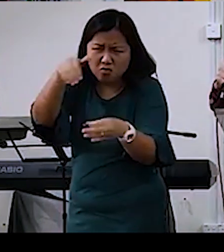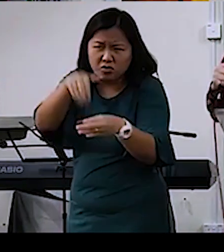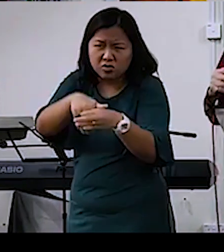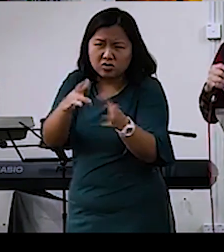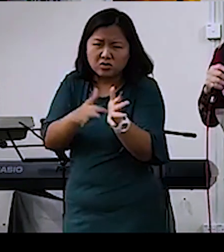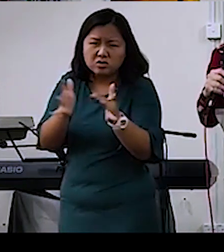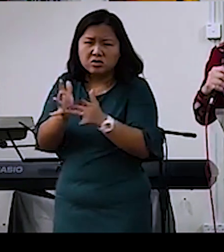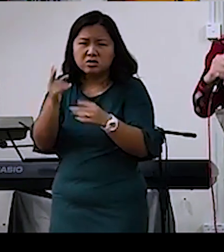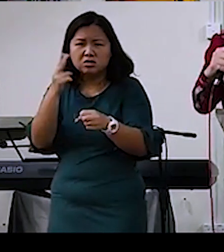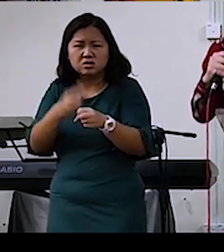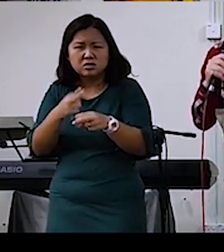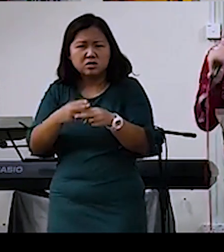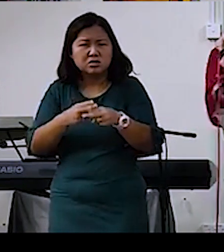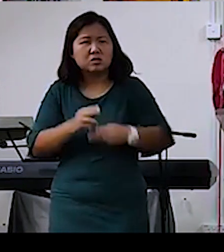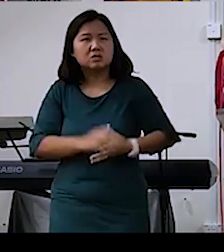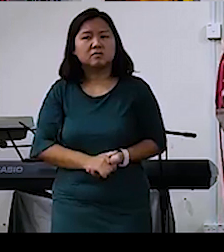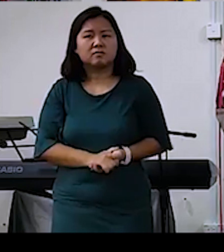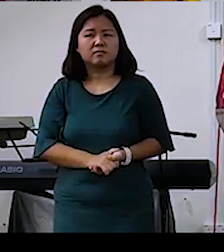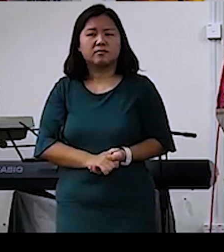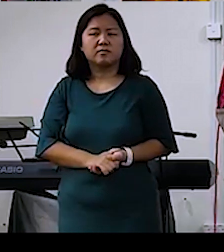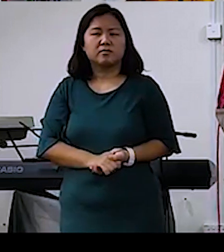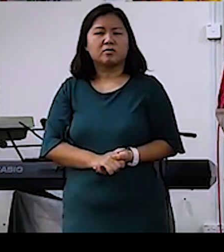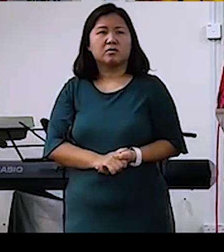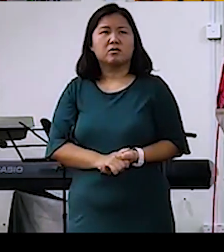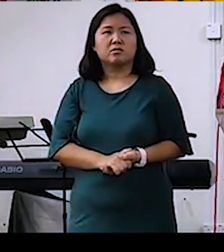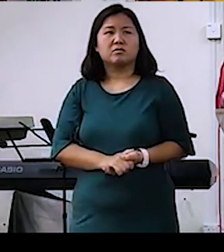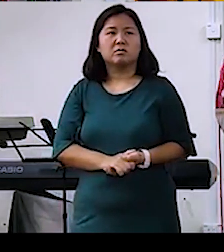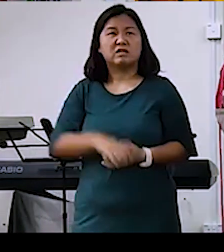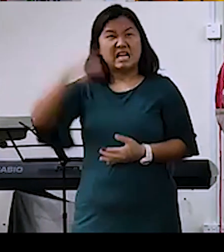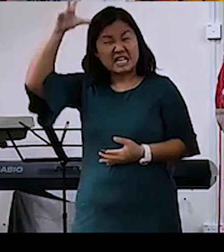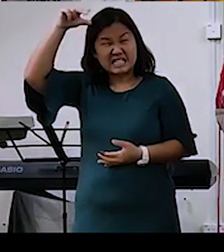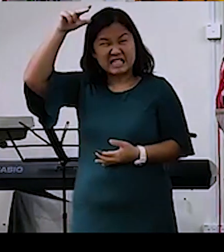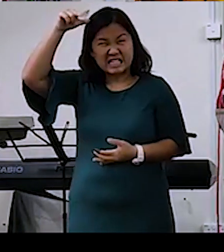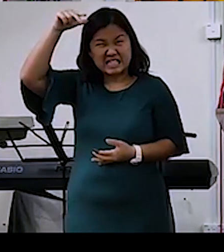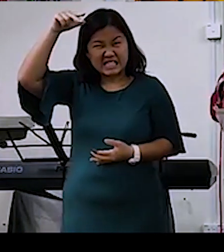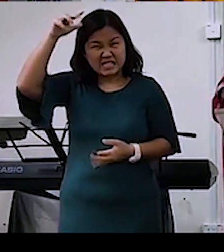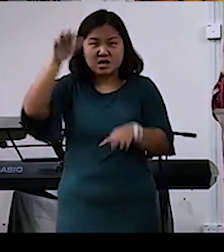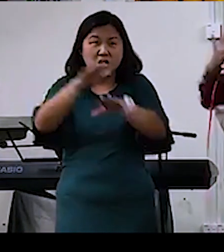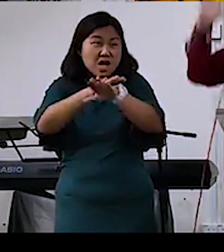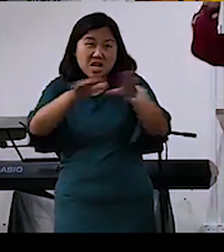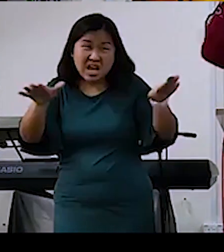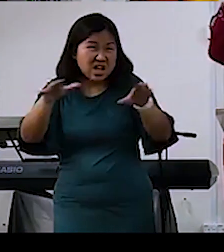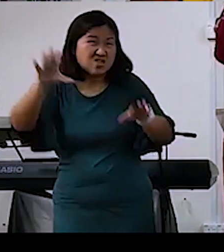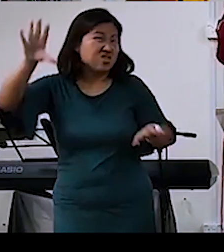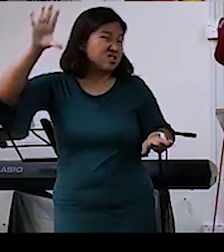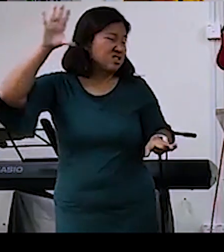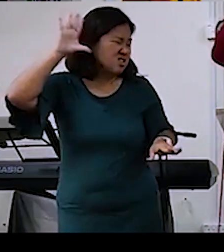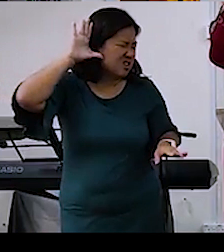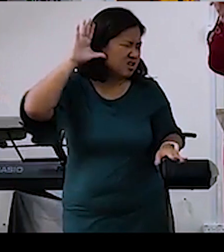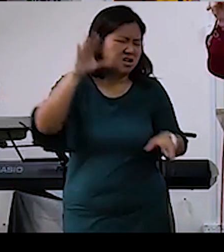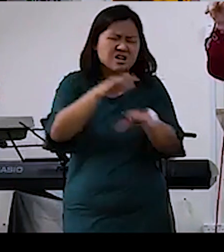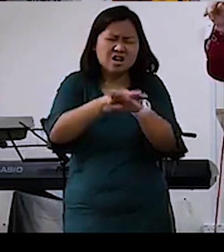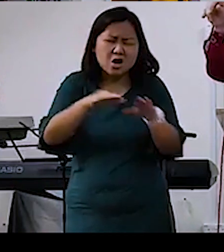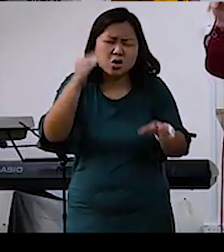to renounce instead of announcing, because Satan and demons cannot, they cannot, only God, no, listen, not